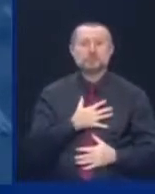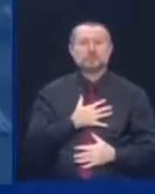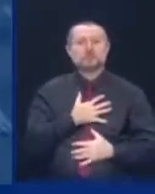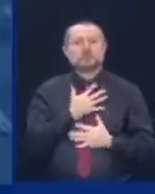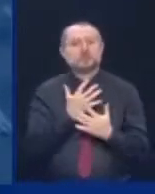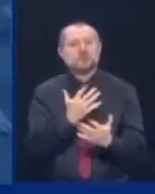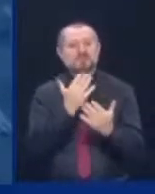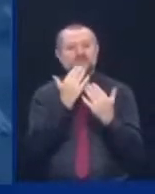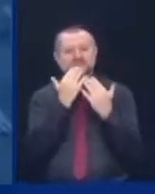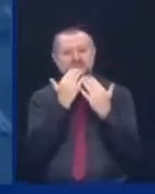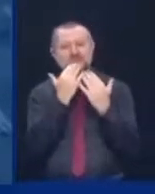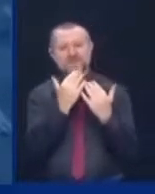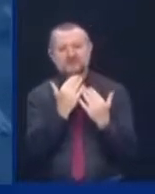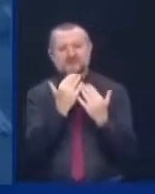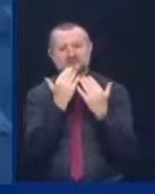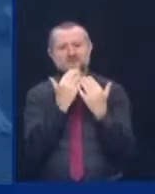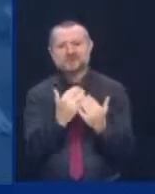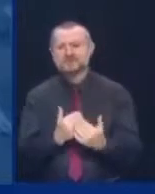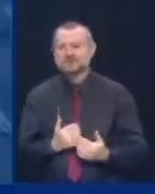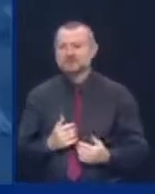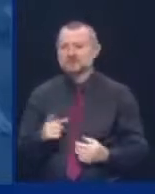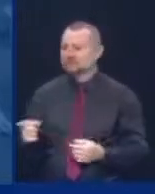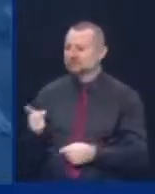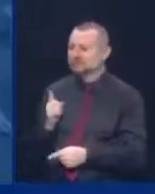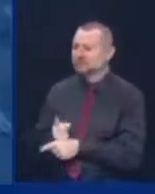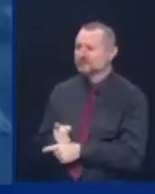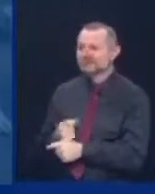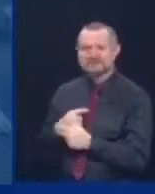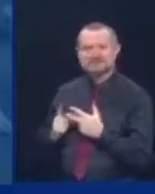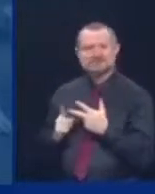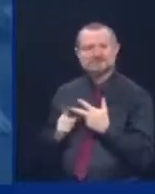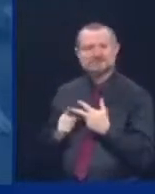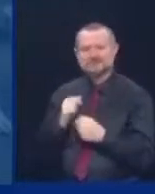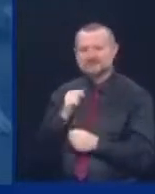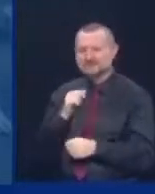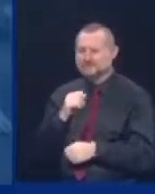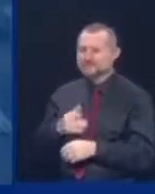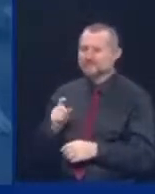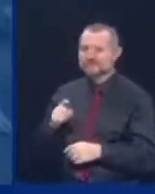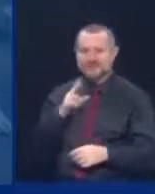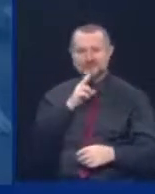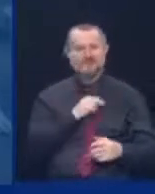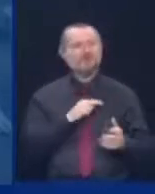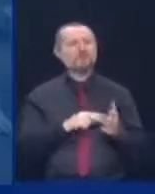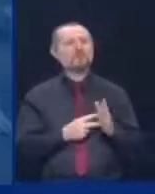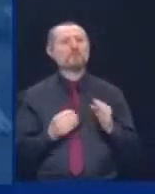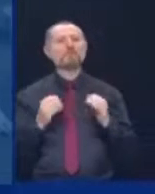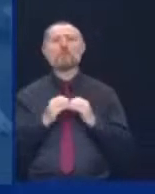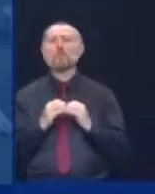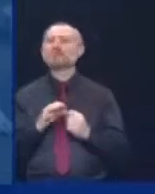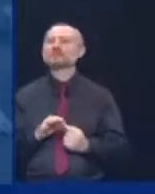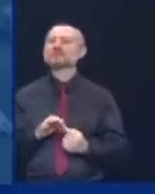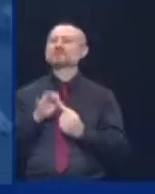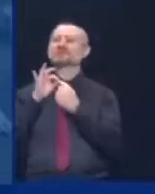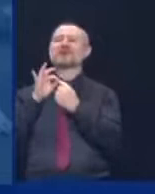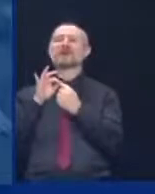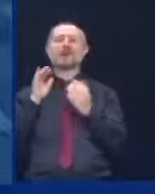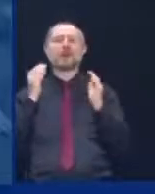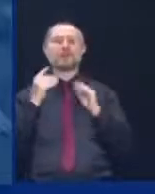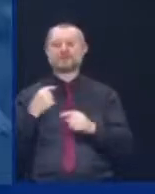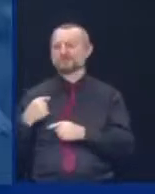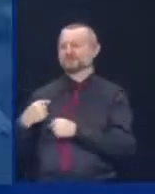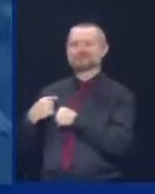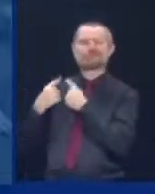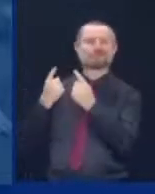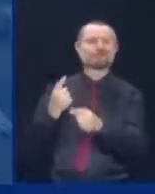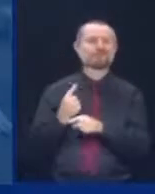And she's right. This Thanksgiving is more special than most Thanksgiving. It